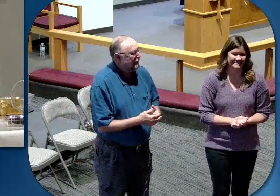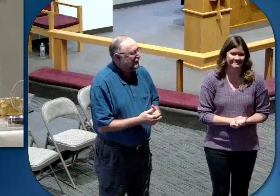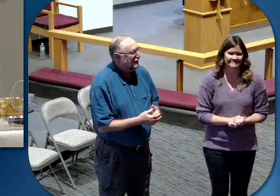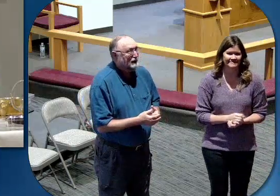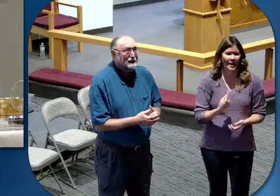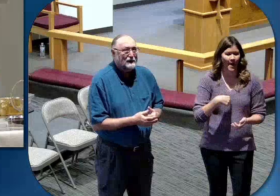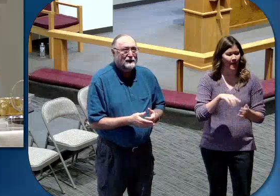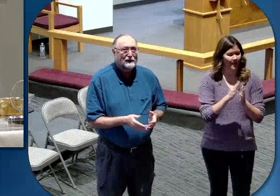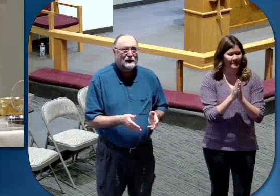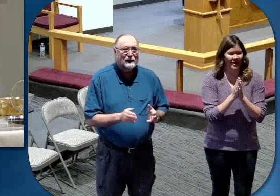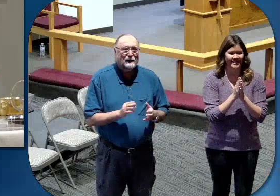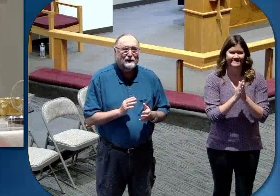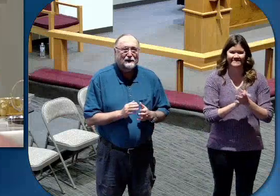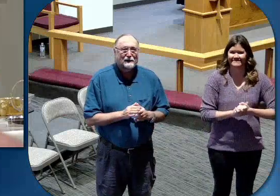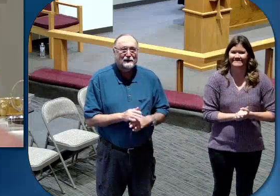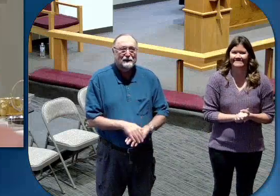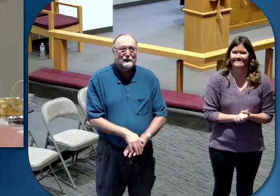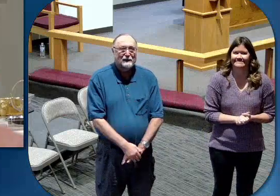Let us pray.